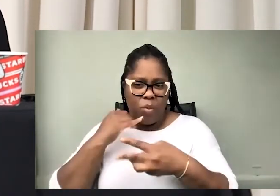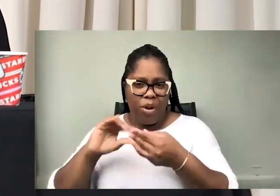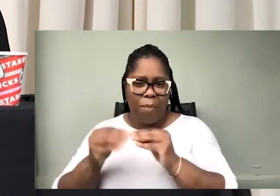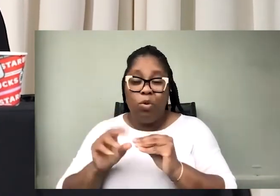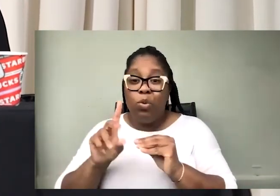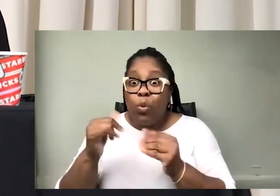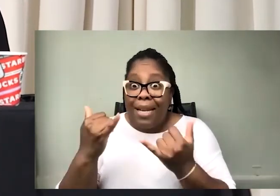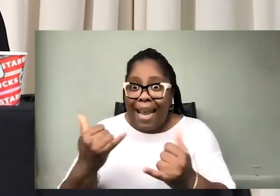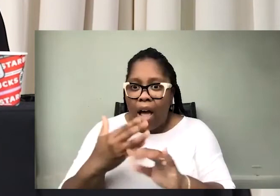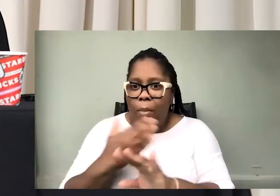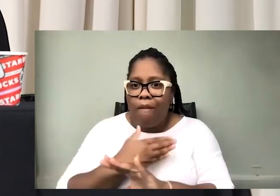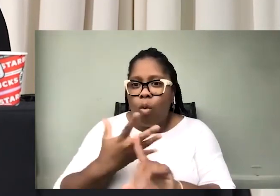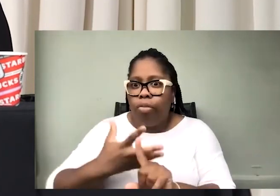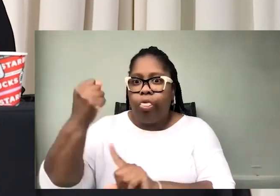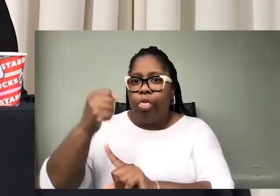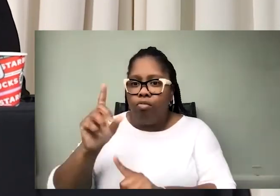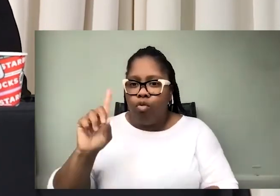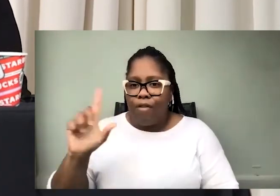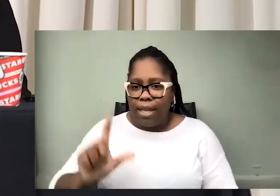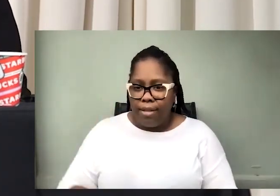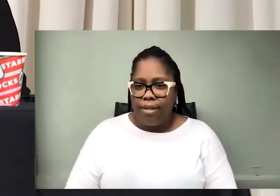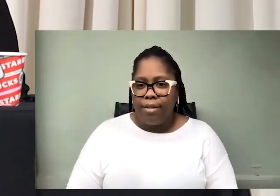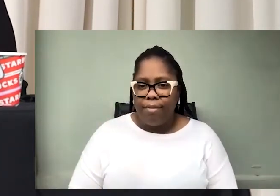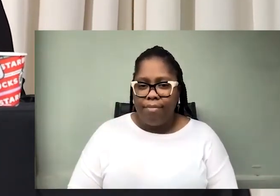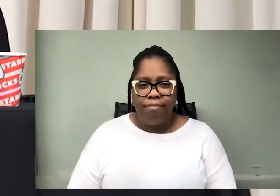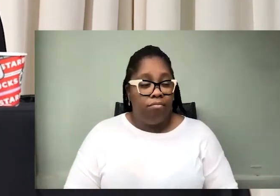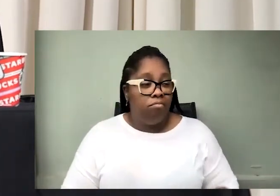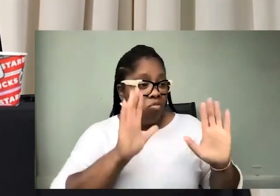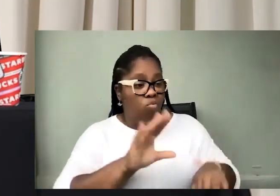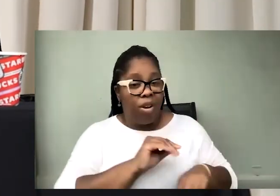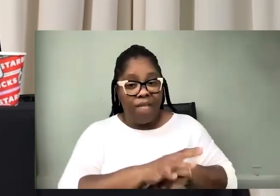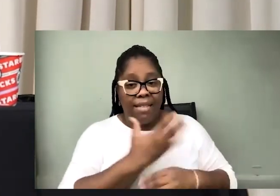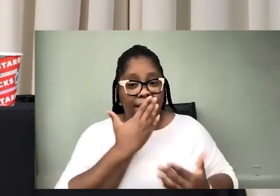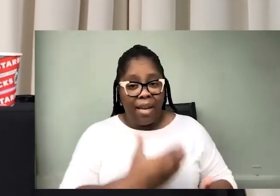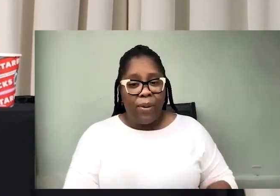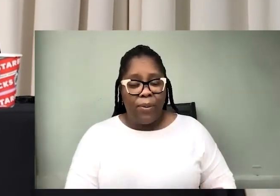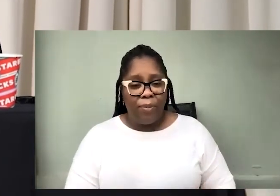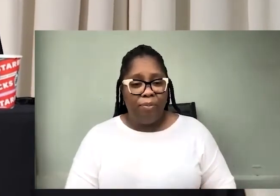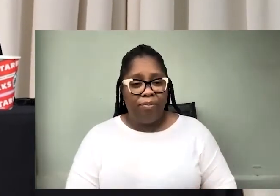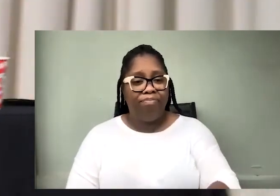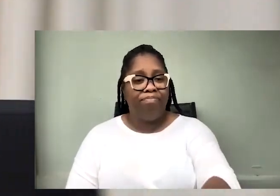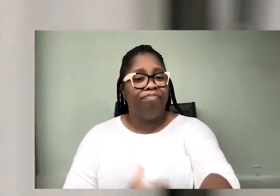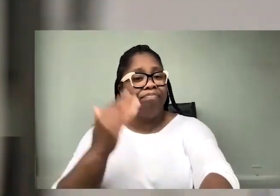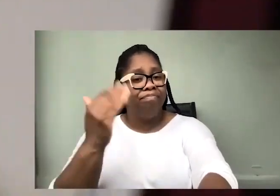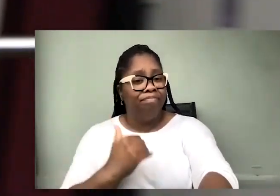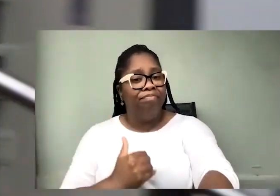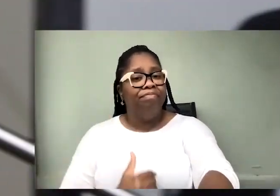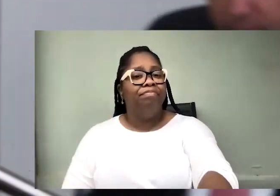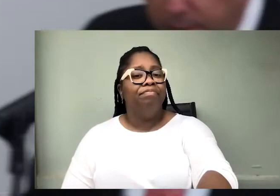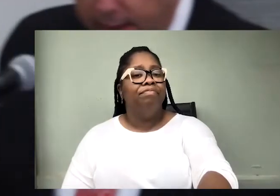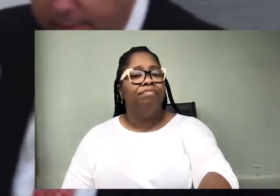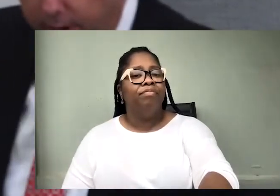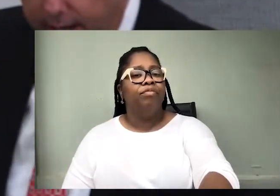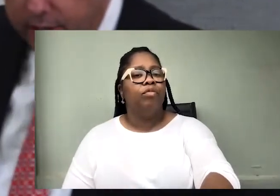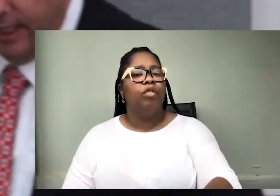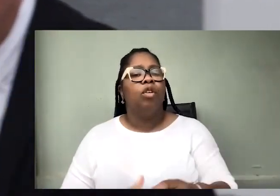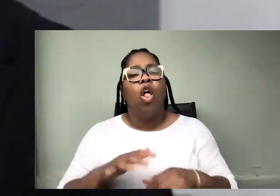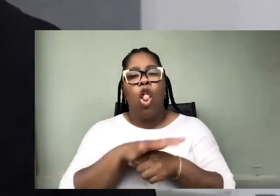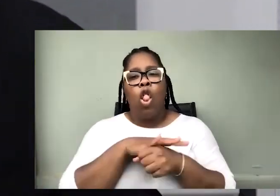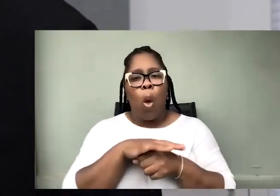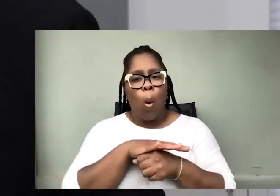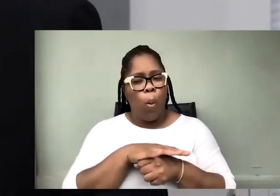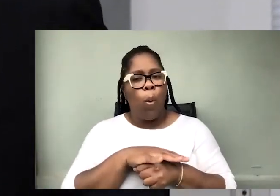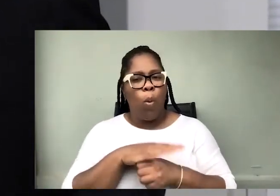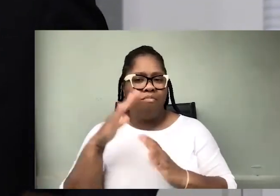driver's license is taken away. Great advice, thank you. Moving on, how will the local master plan for